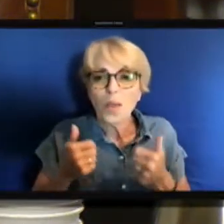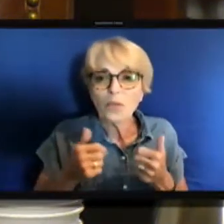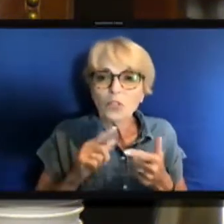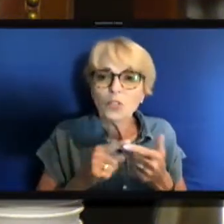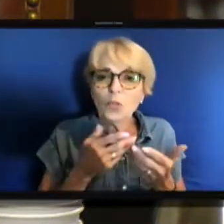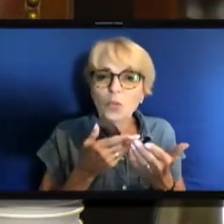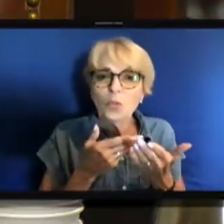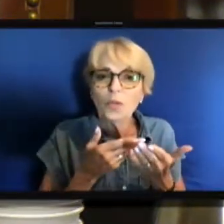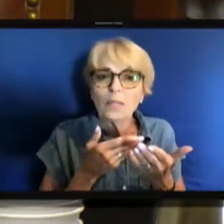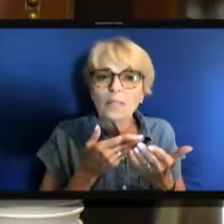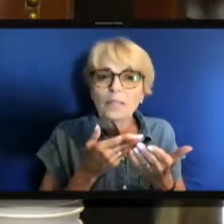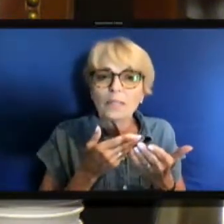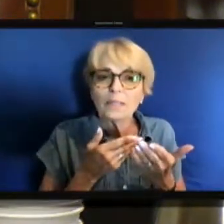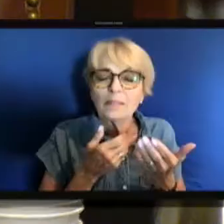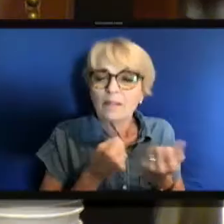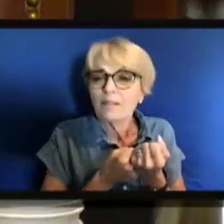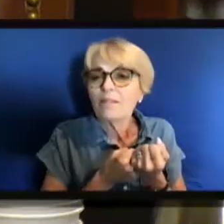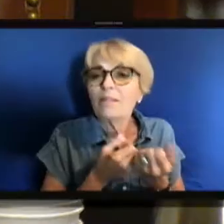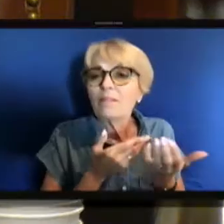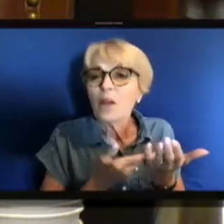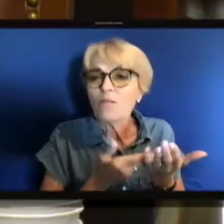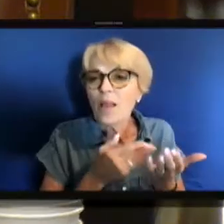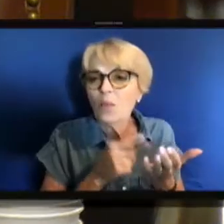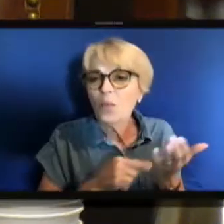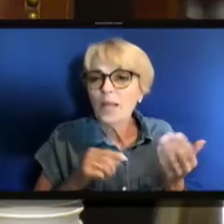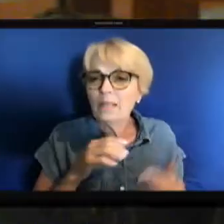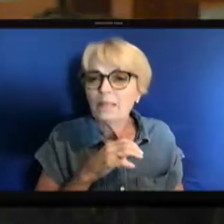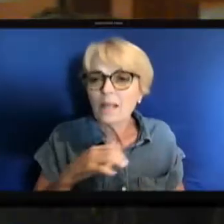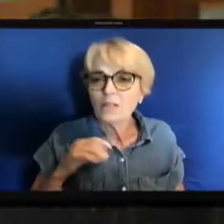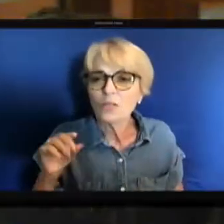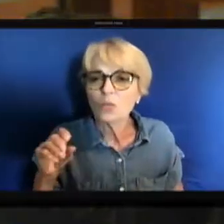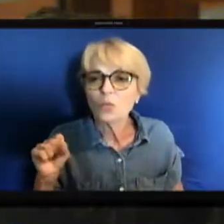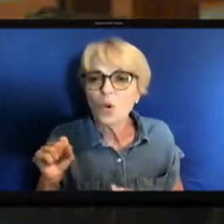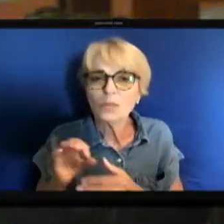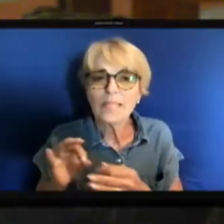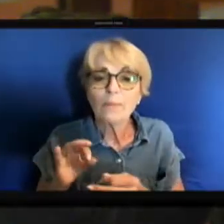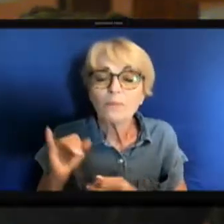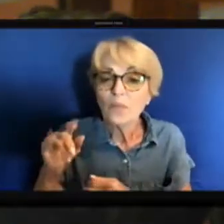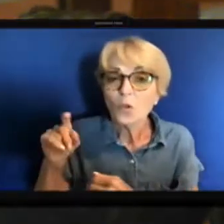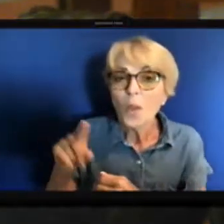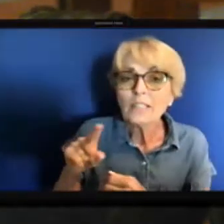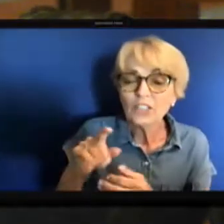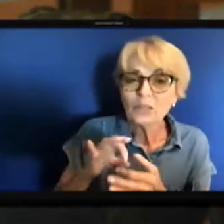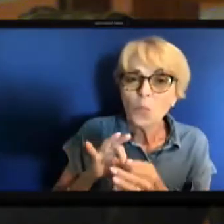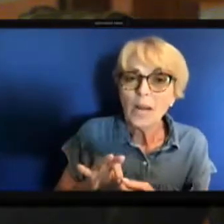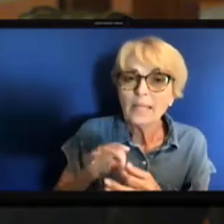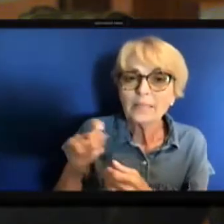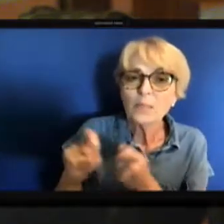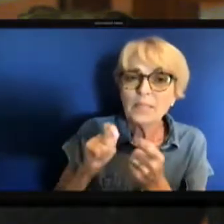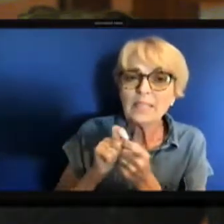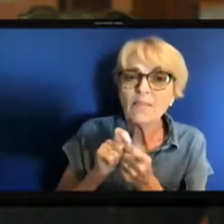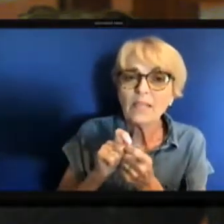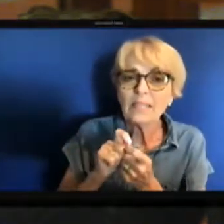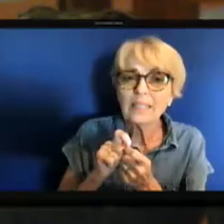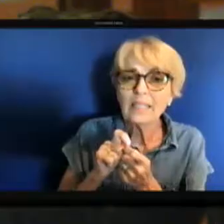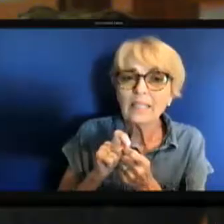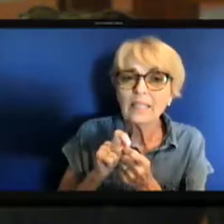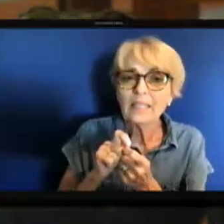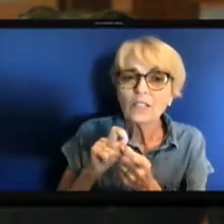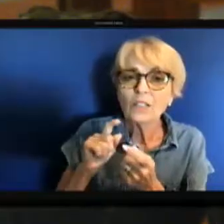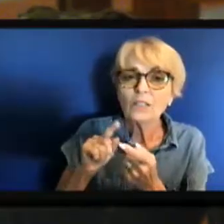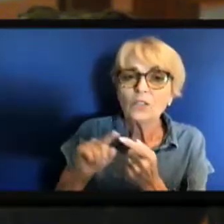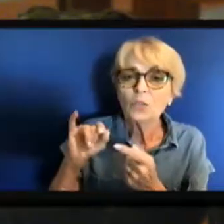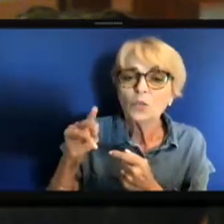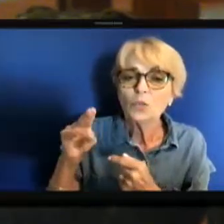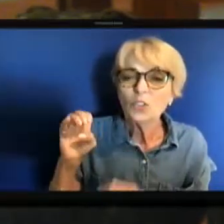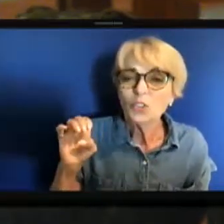Councilwoman Gross is stating? The question as relates specifically to Juneteenth is presently with